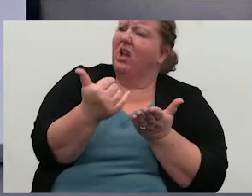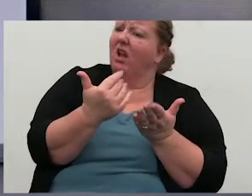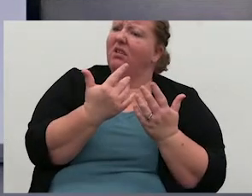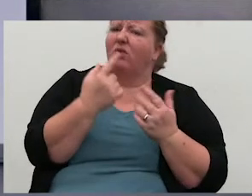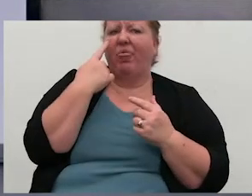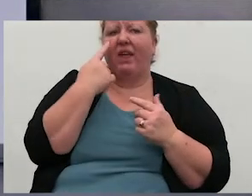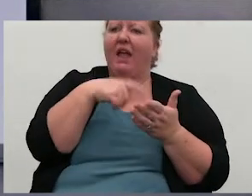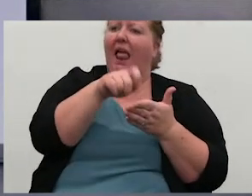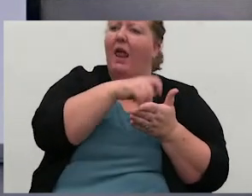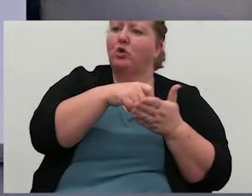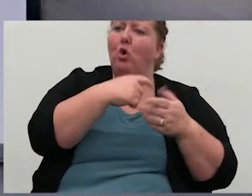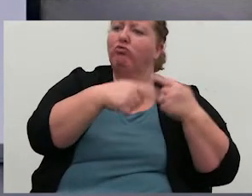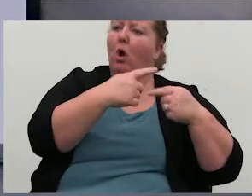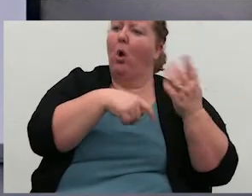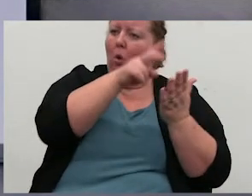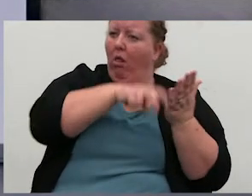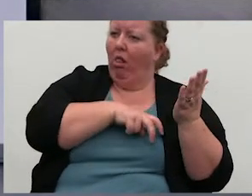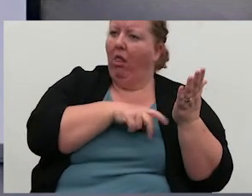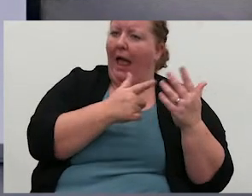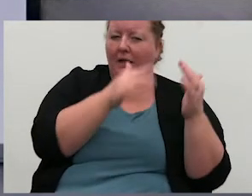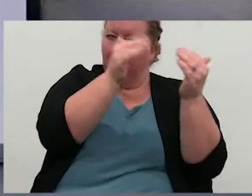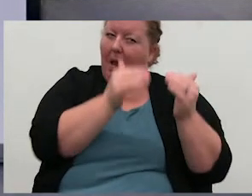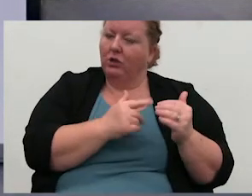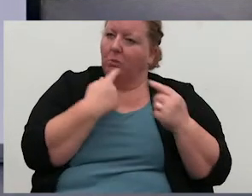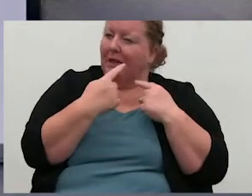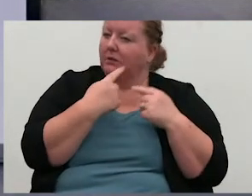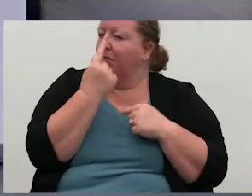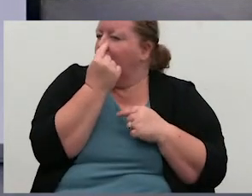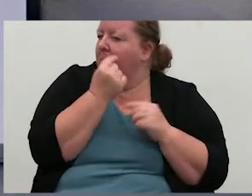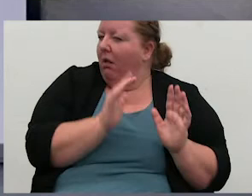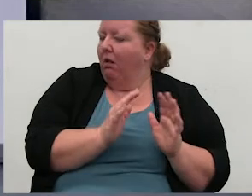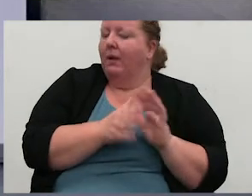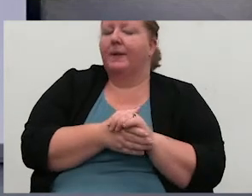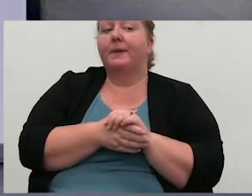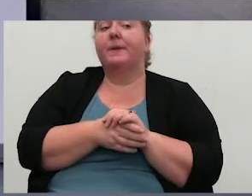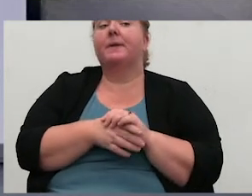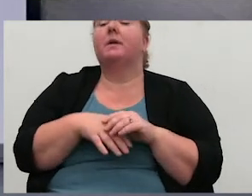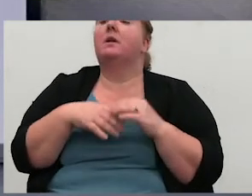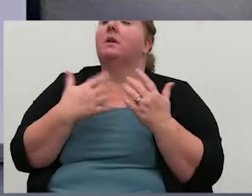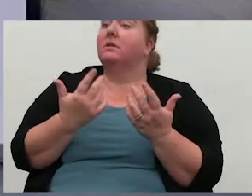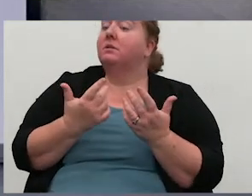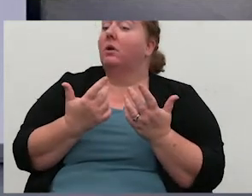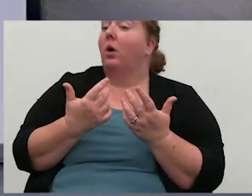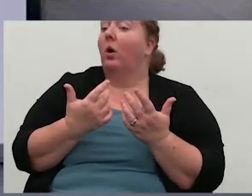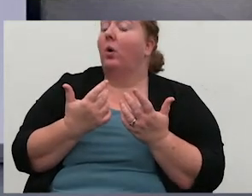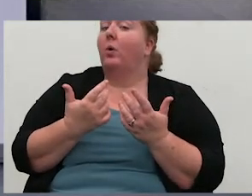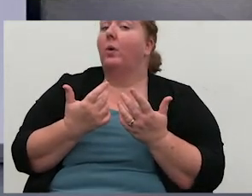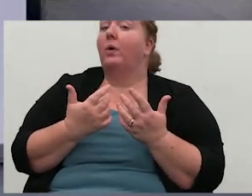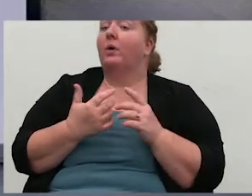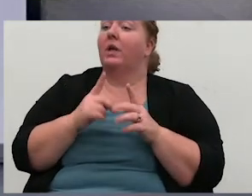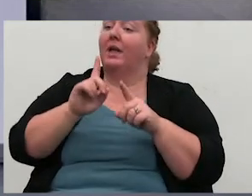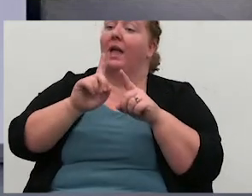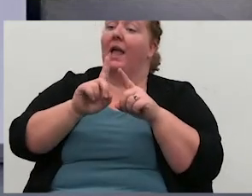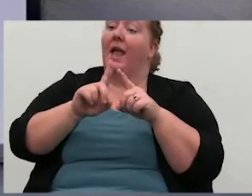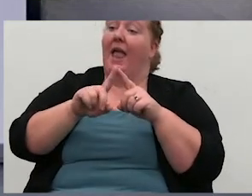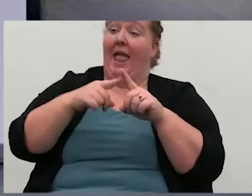So, for example, this is very timely. Recently, I was walking to a station and saw this poster. This is Experian. Experian and Axiom both also